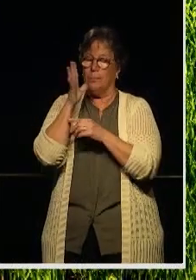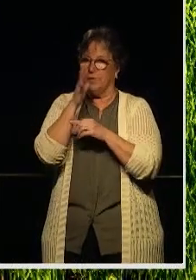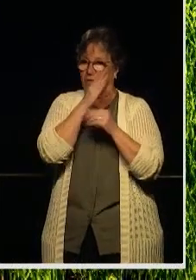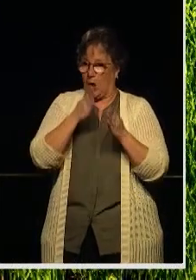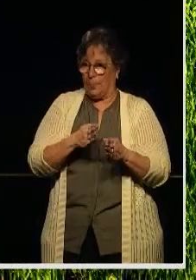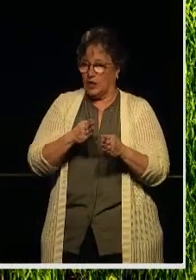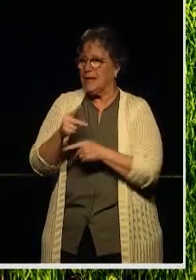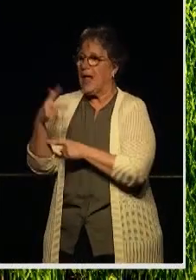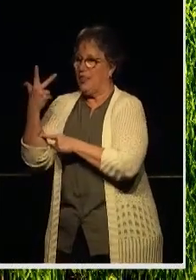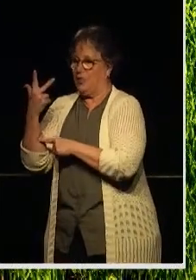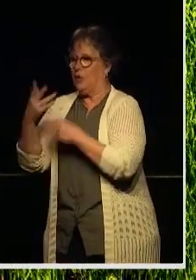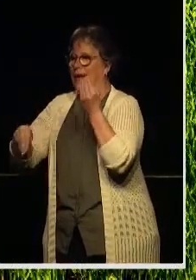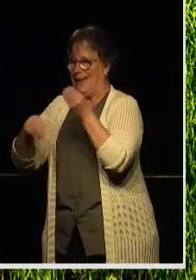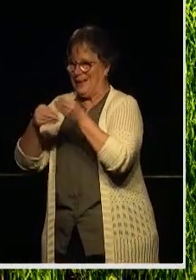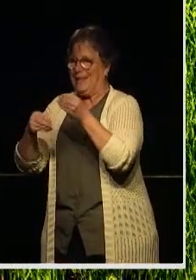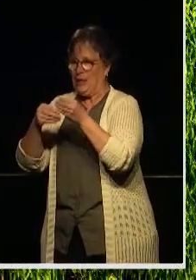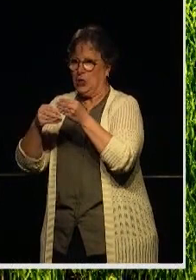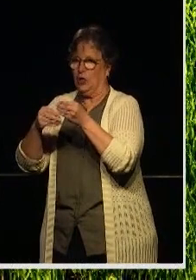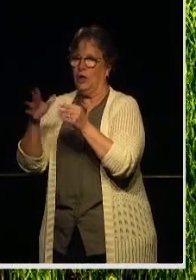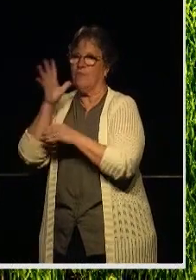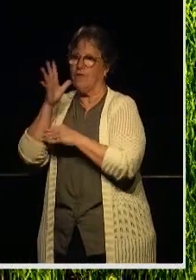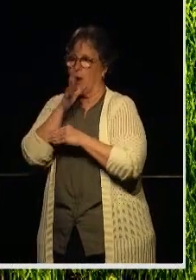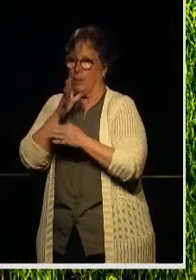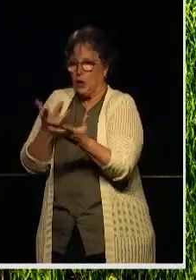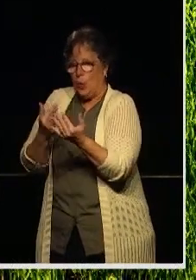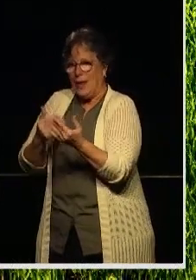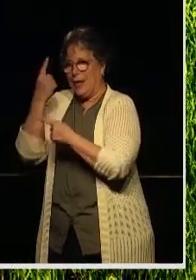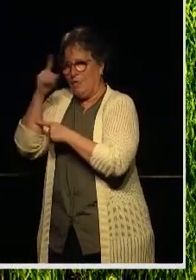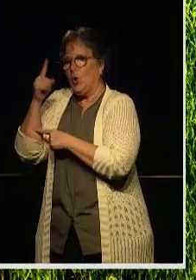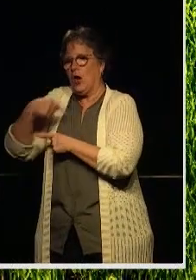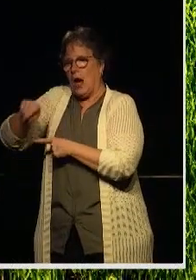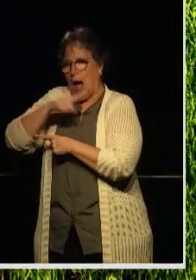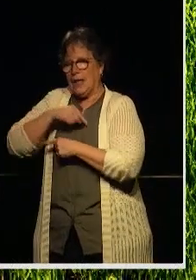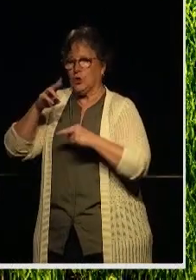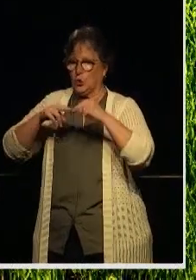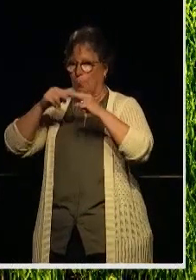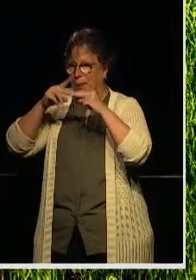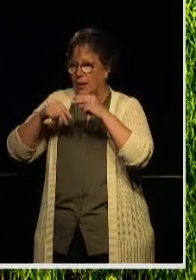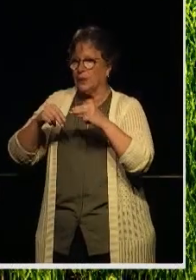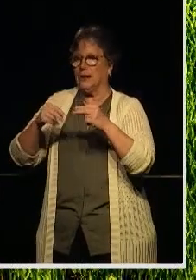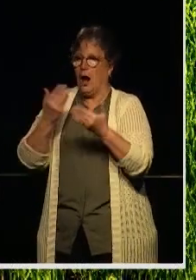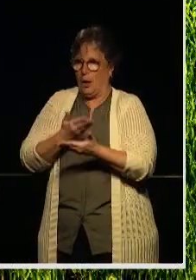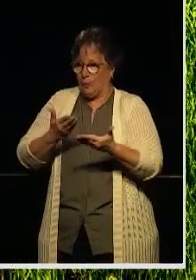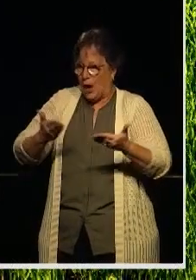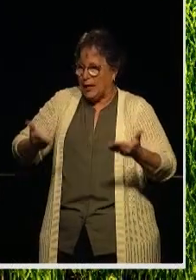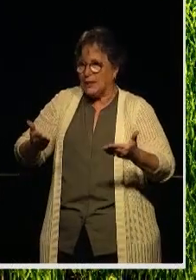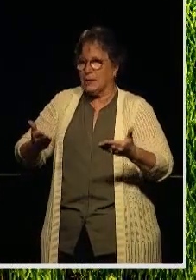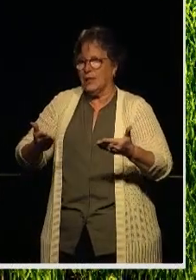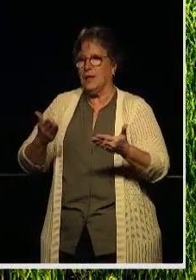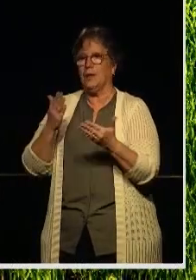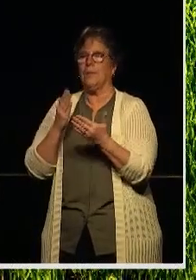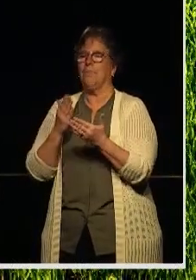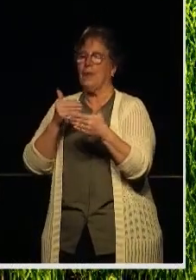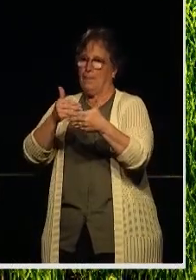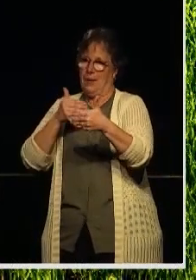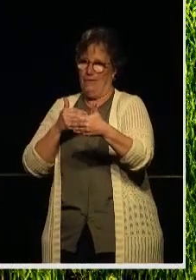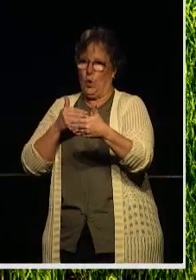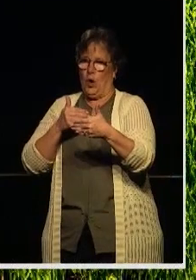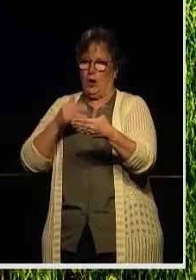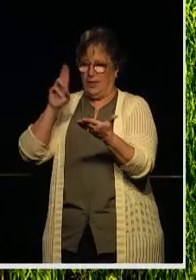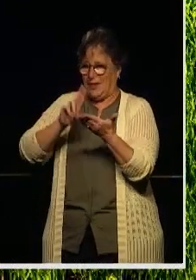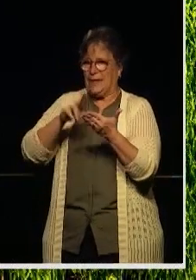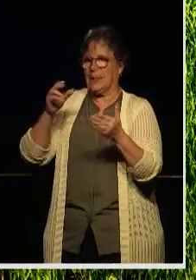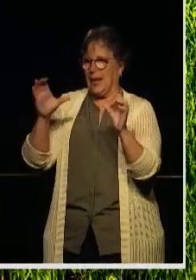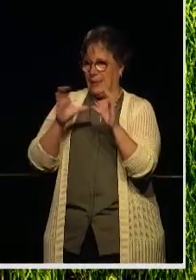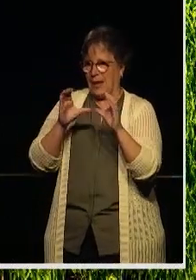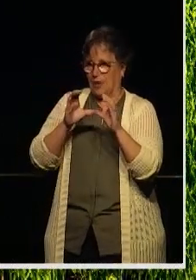additional farmers just waiting for bandwidth from us to build their products before they sign the contract for the paid pilot. Finally,